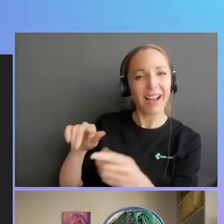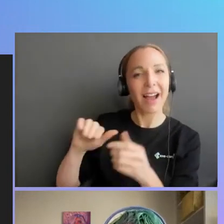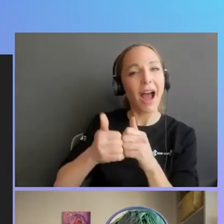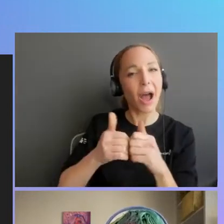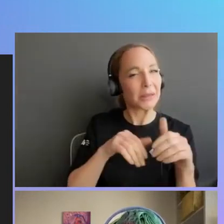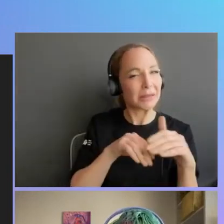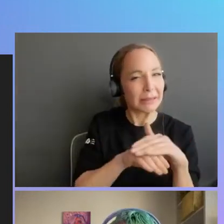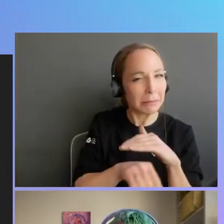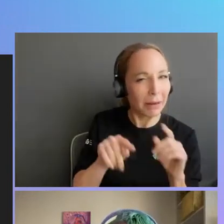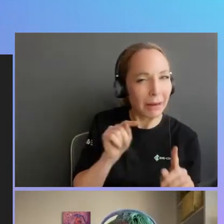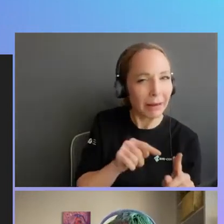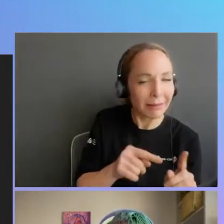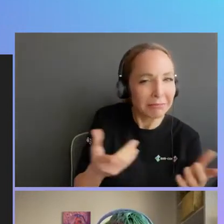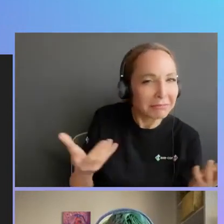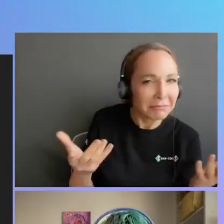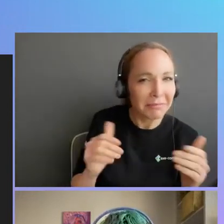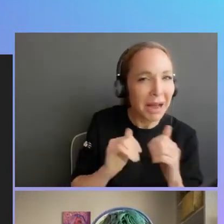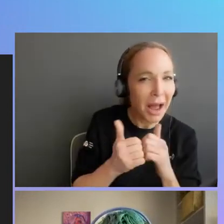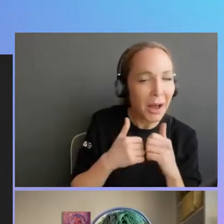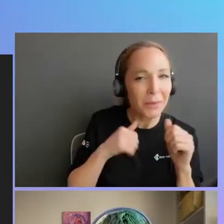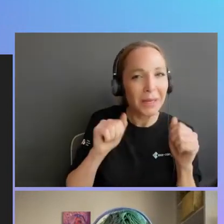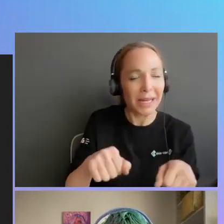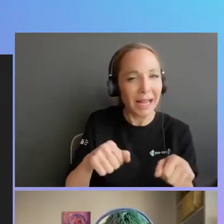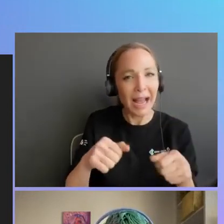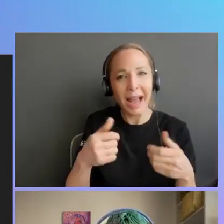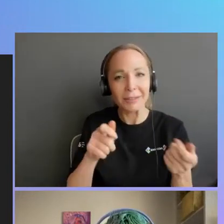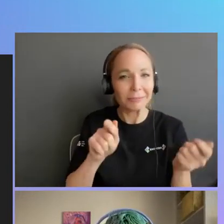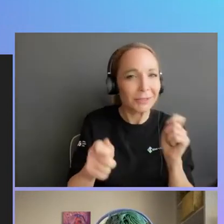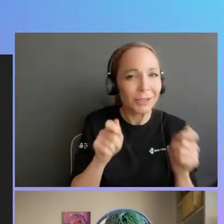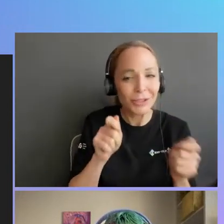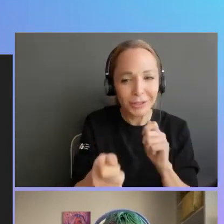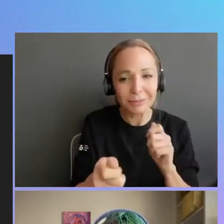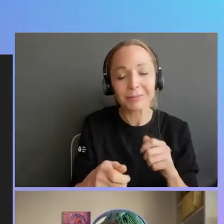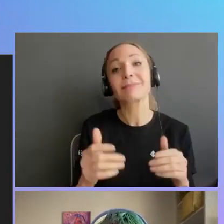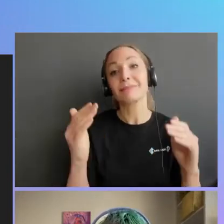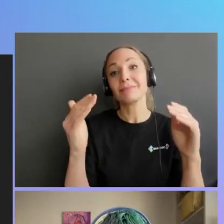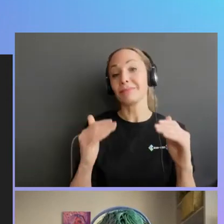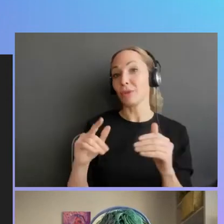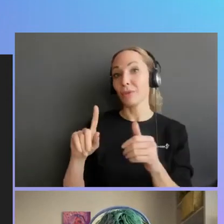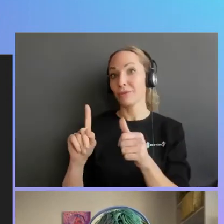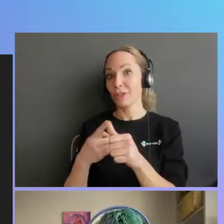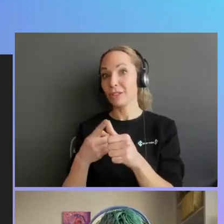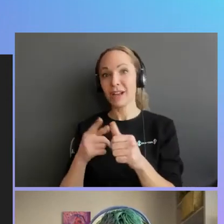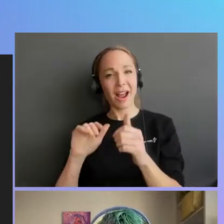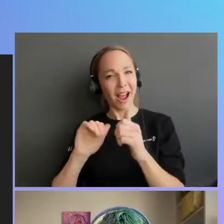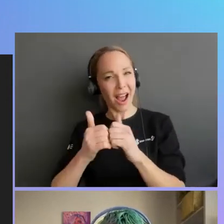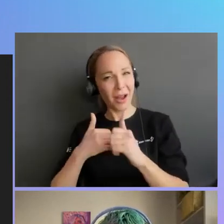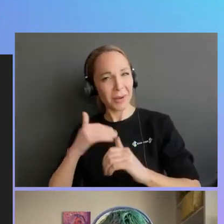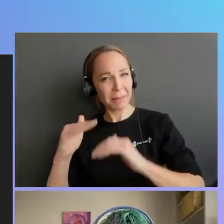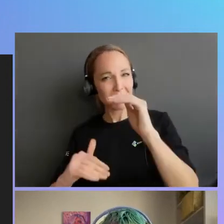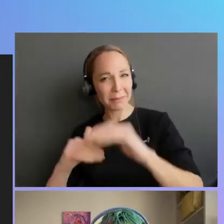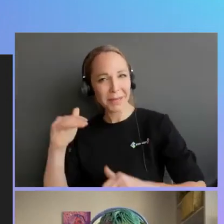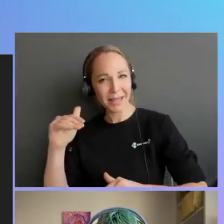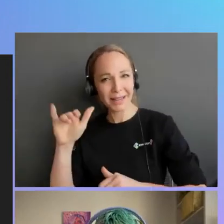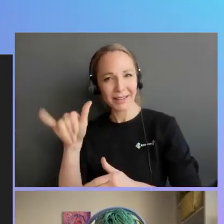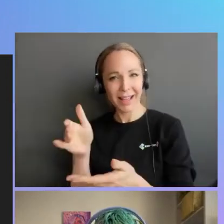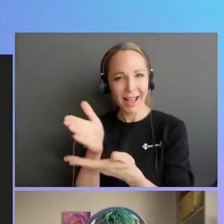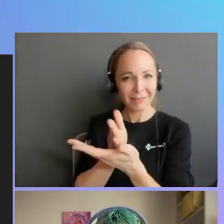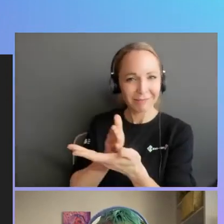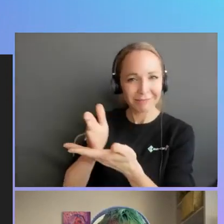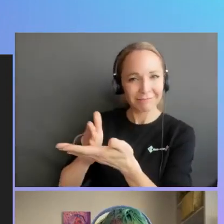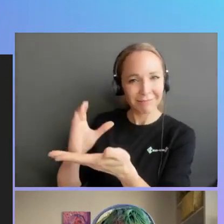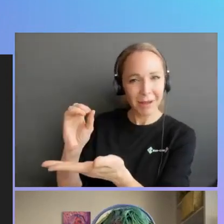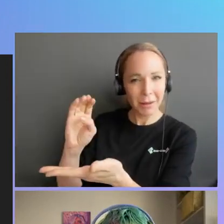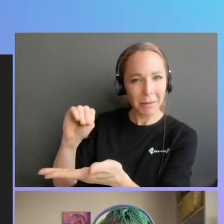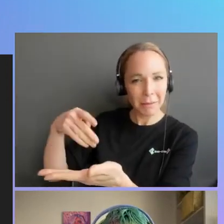we'll start with building an accessible library, a component library. How do we build a component library that is accessible? Then we'll talk